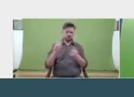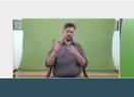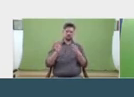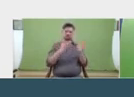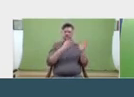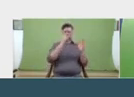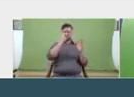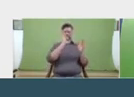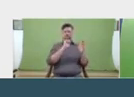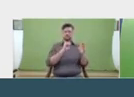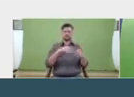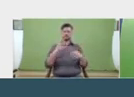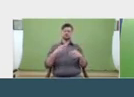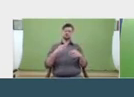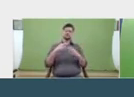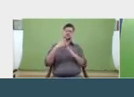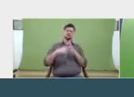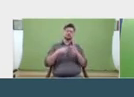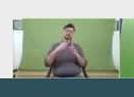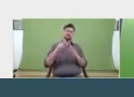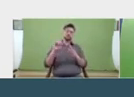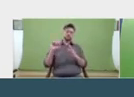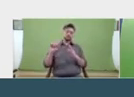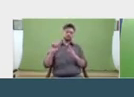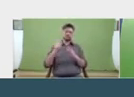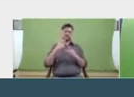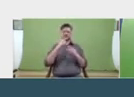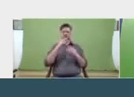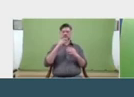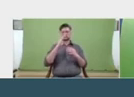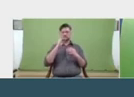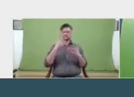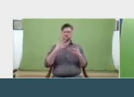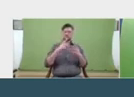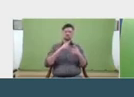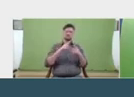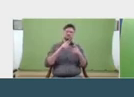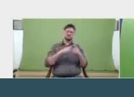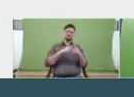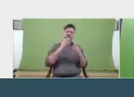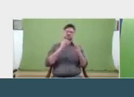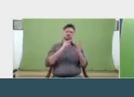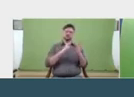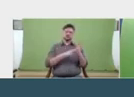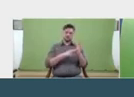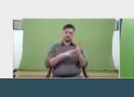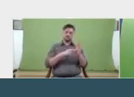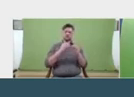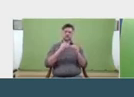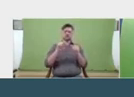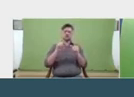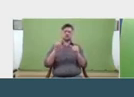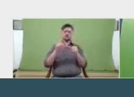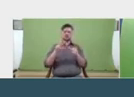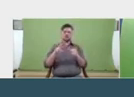john uh balava ducker here um john uh and the second